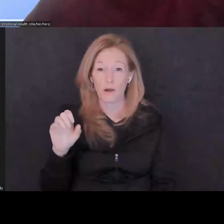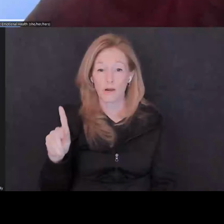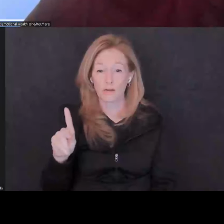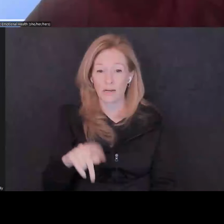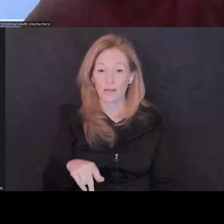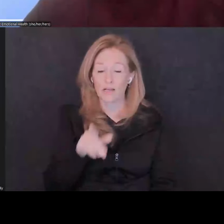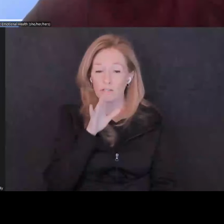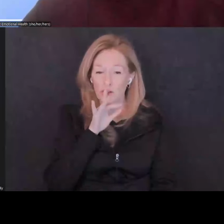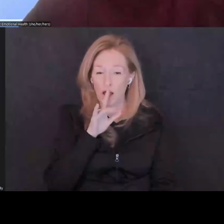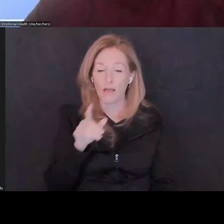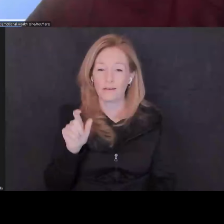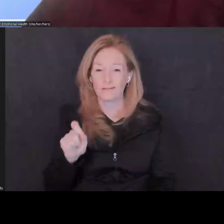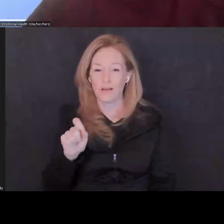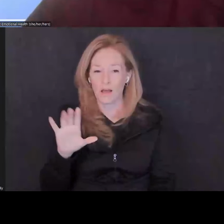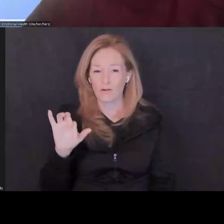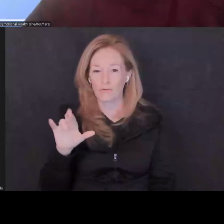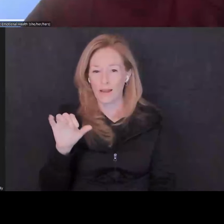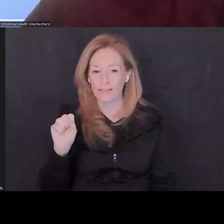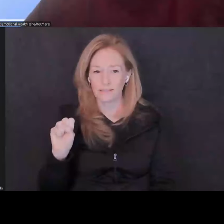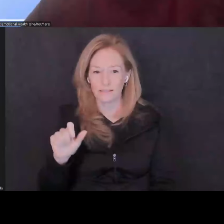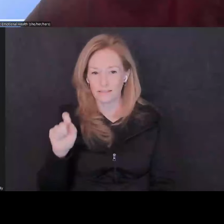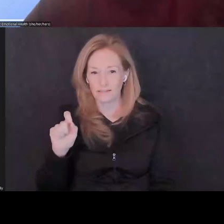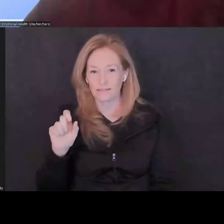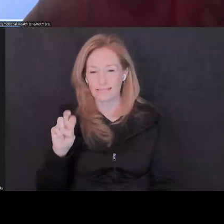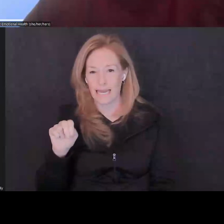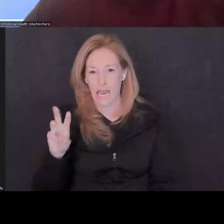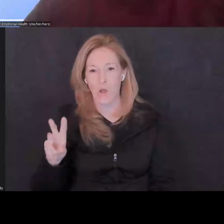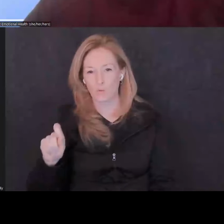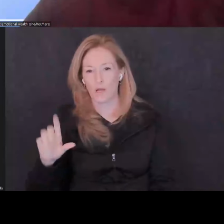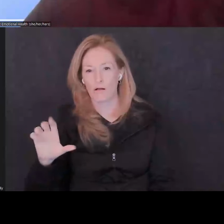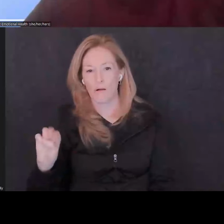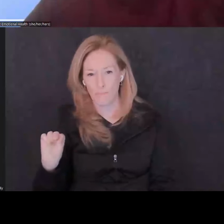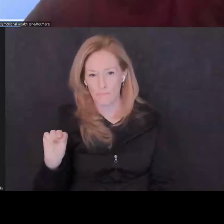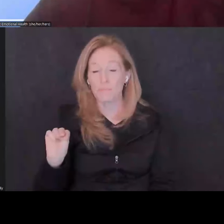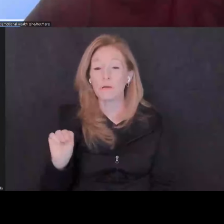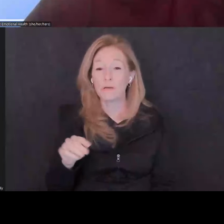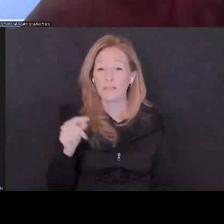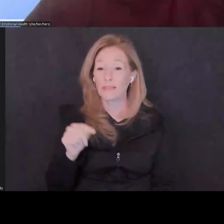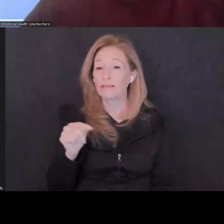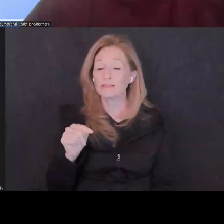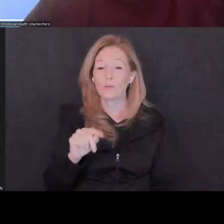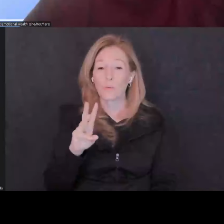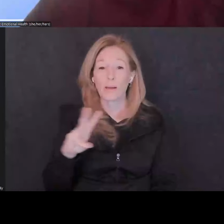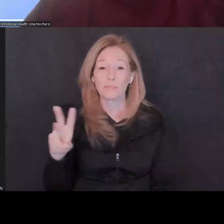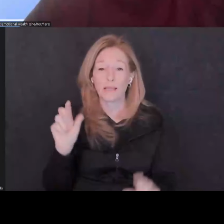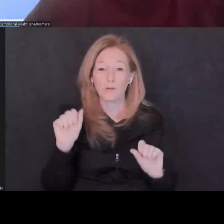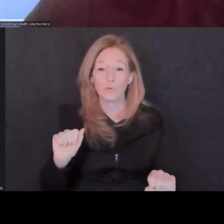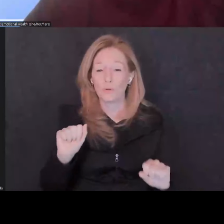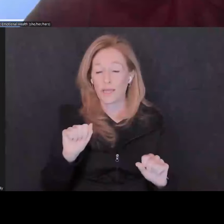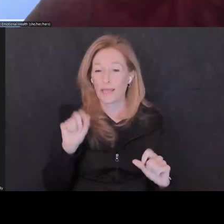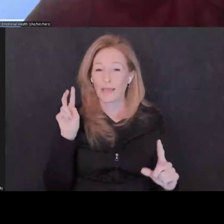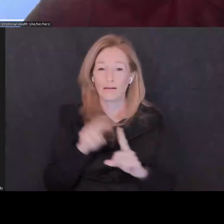talk.crisisnow.com so that you know what is going on. This website is where you can sign up for the Learning